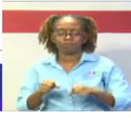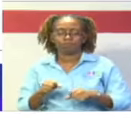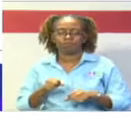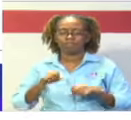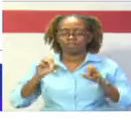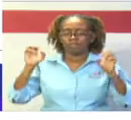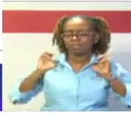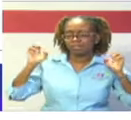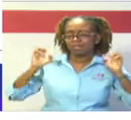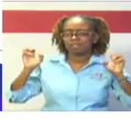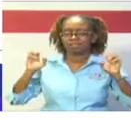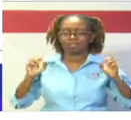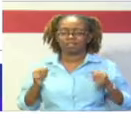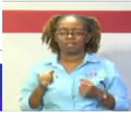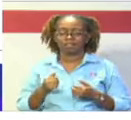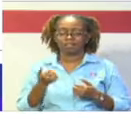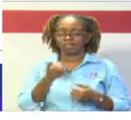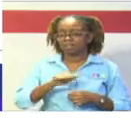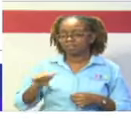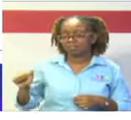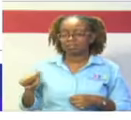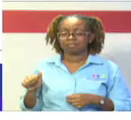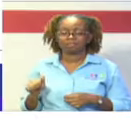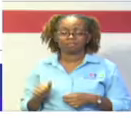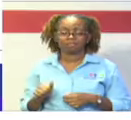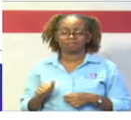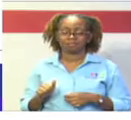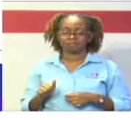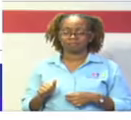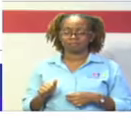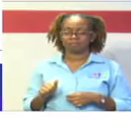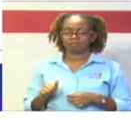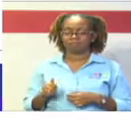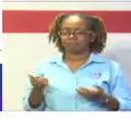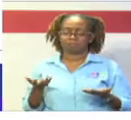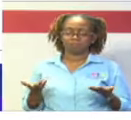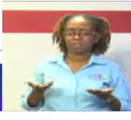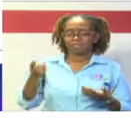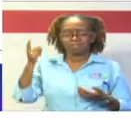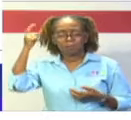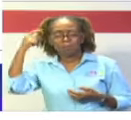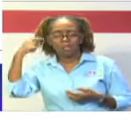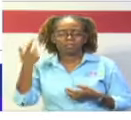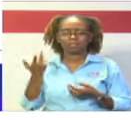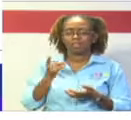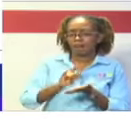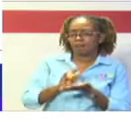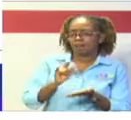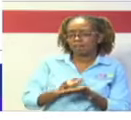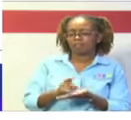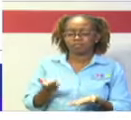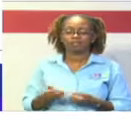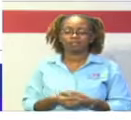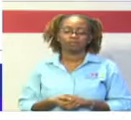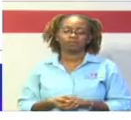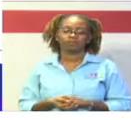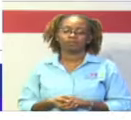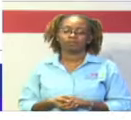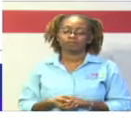two? And Wednesday is actually World Physical Therapy Day, so I don't know if any one